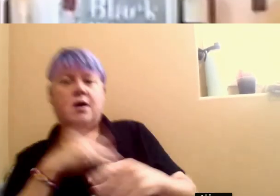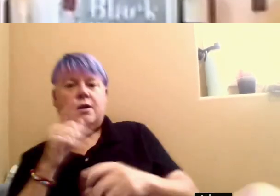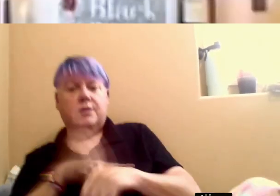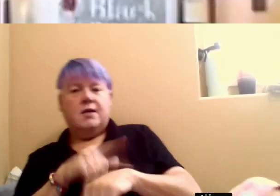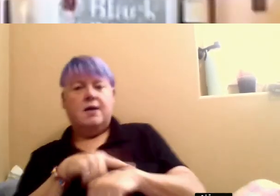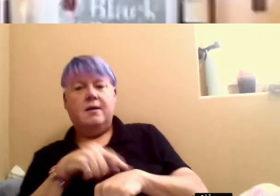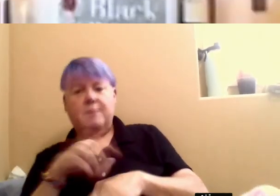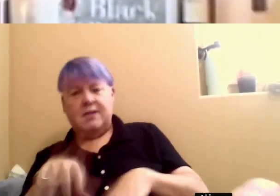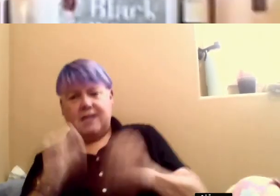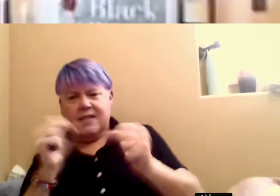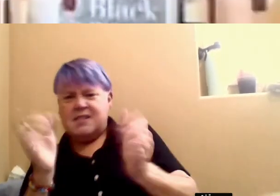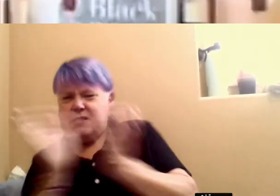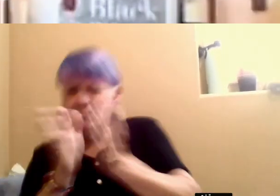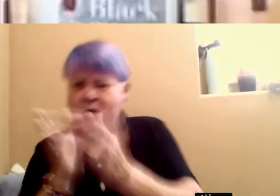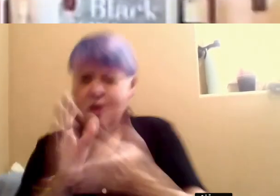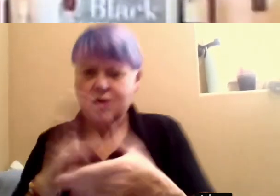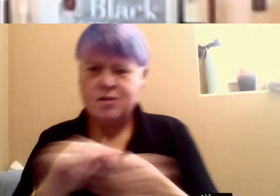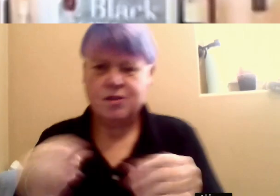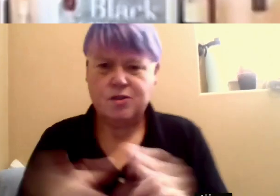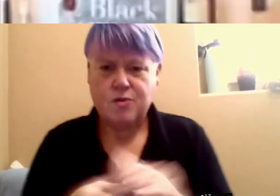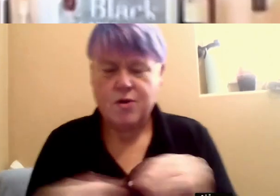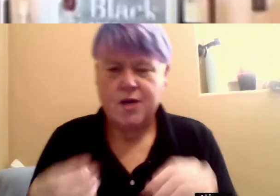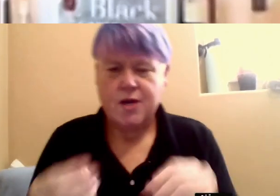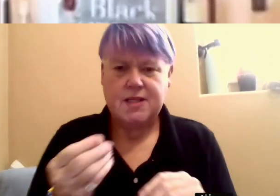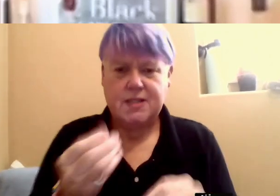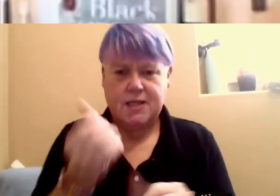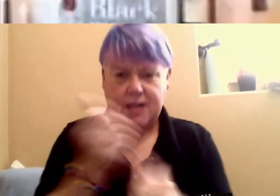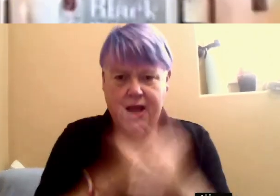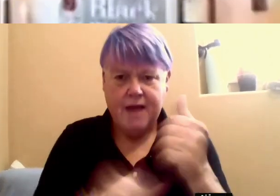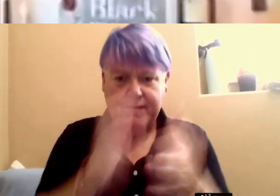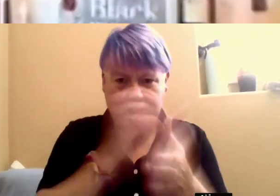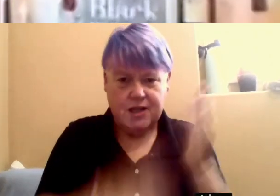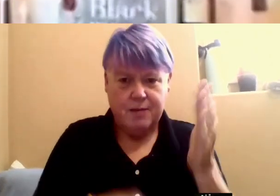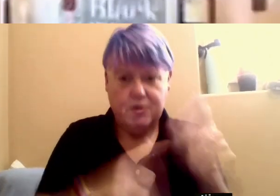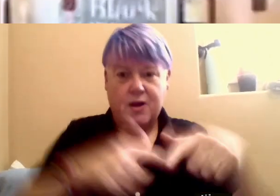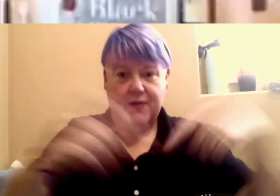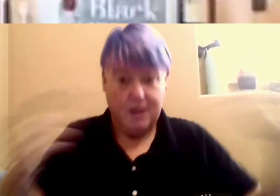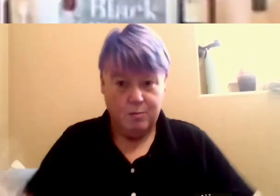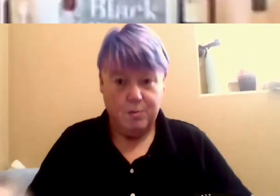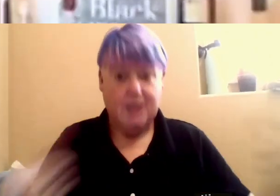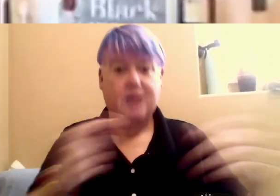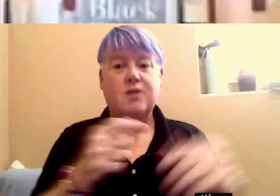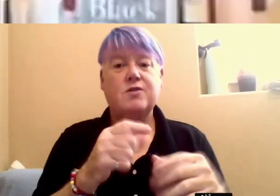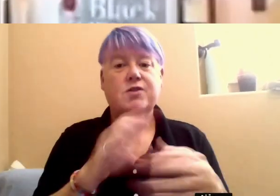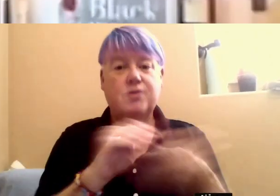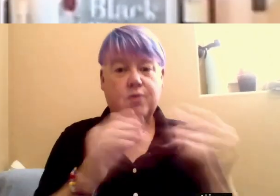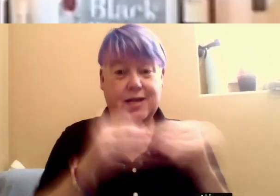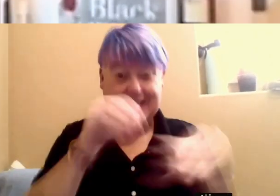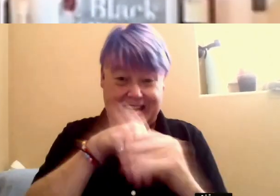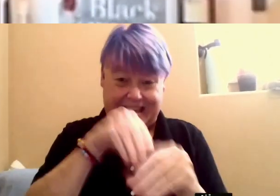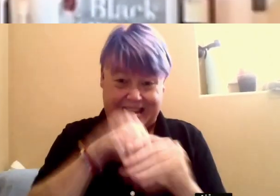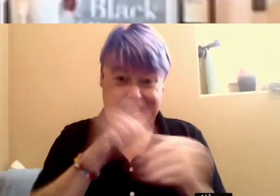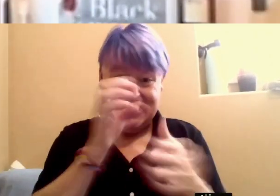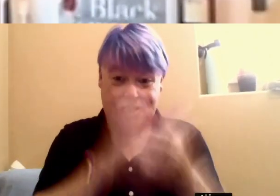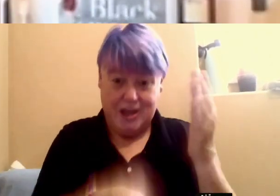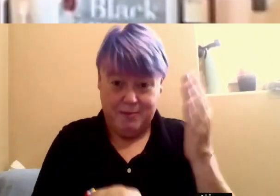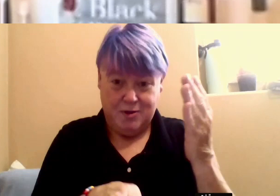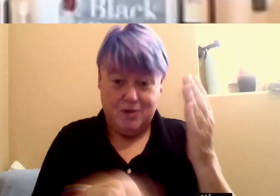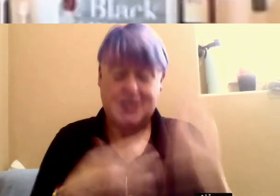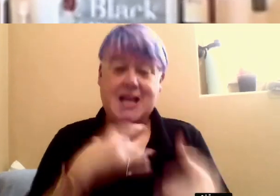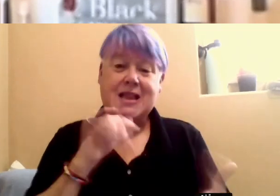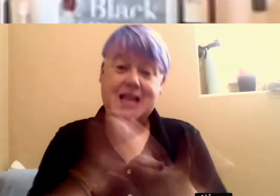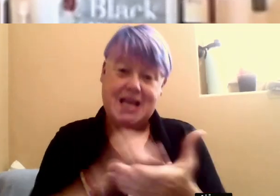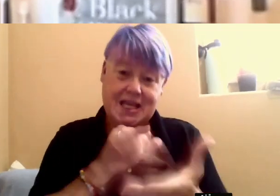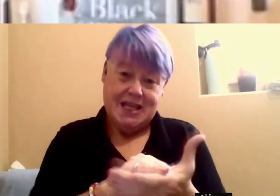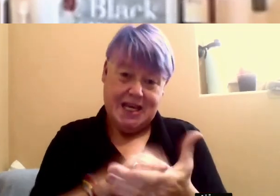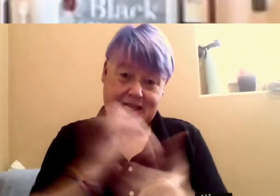stories at the beginning of every chapter, and then larger stories within those chapters. And so I like that structure. And so